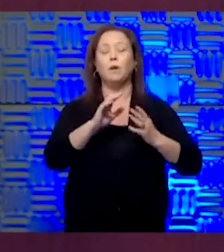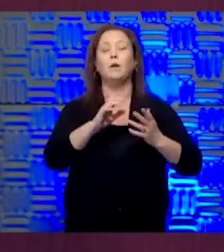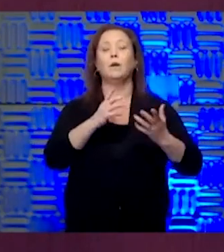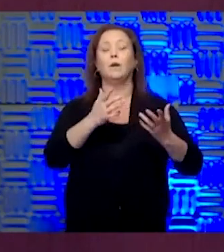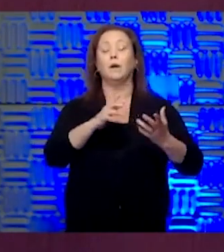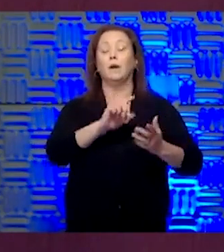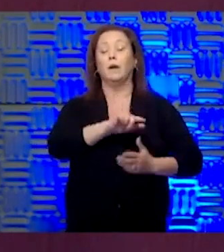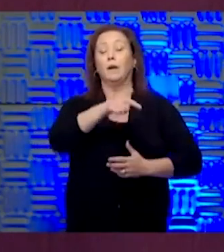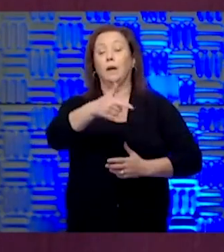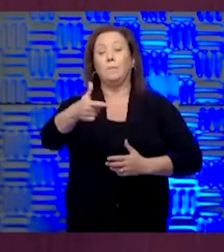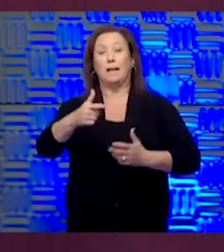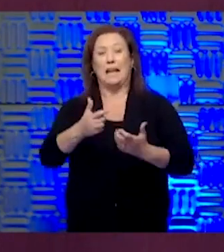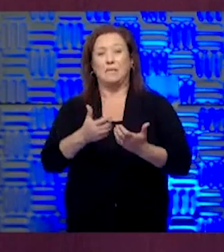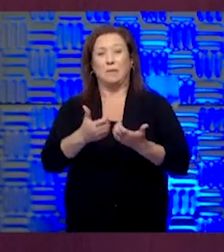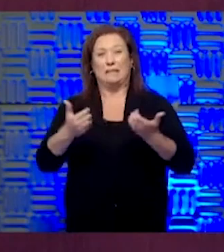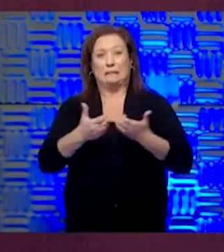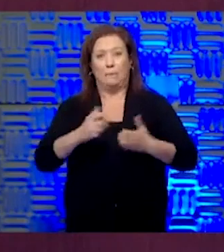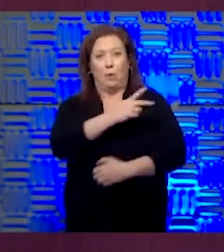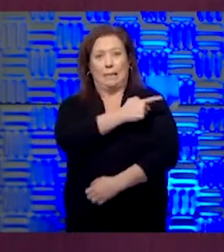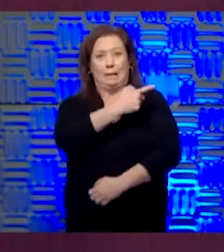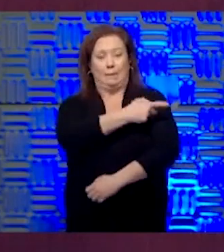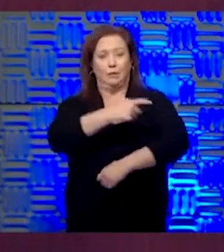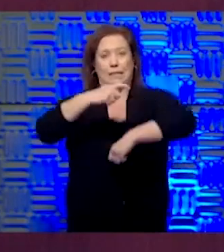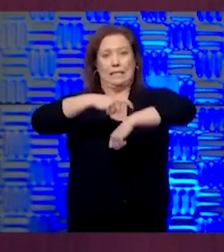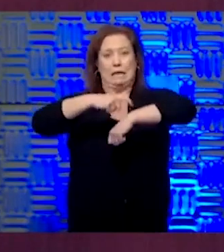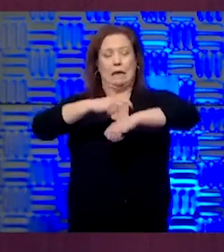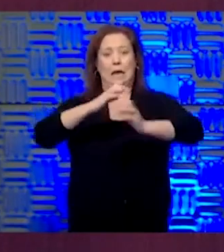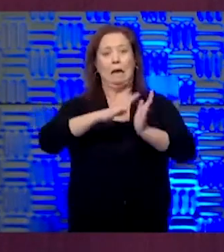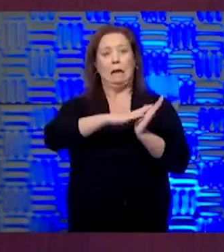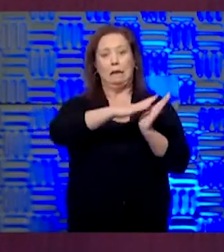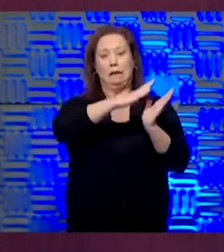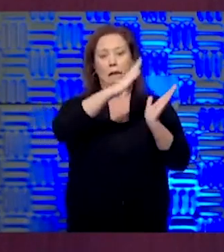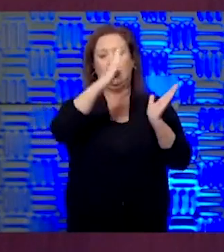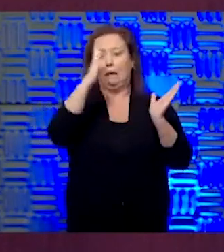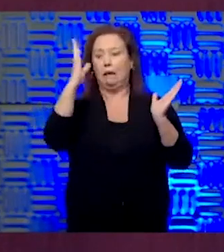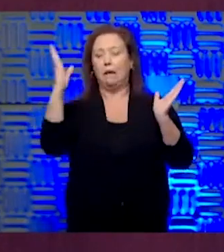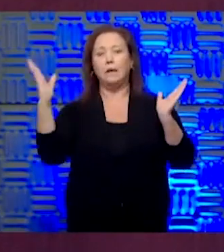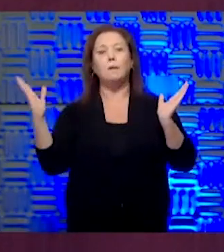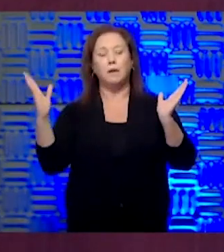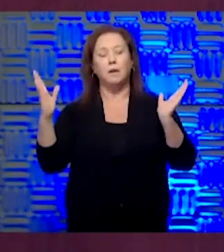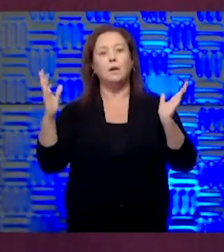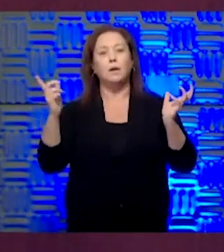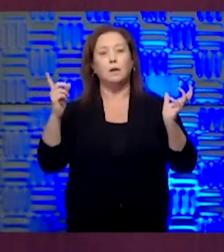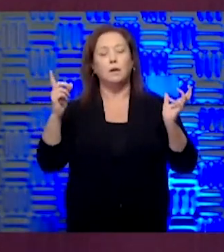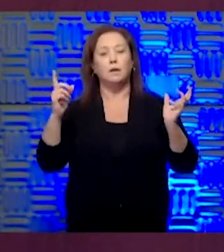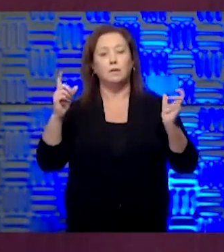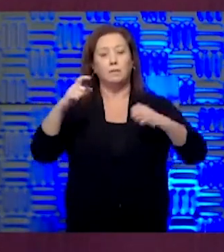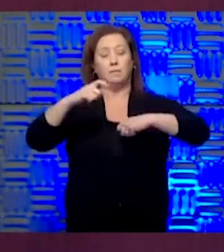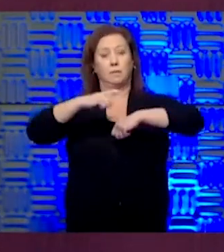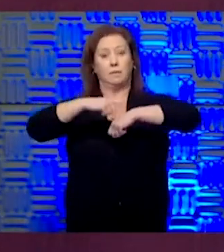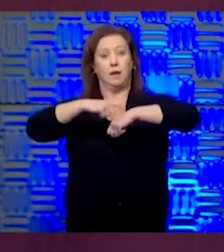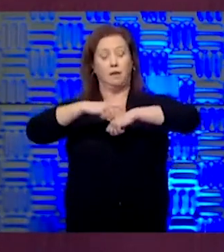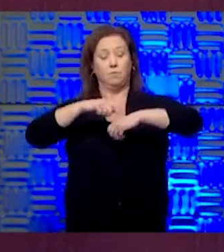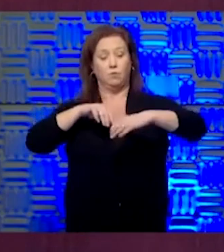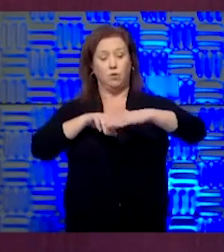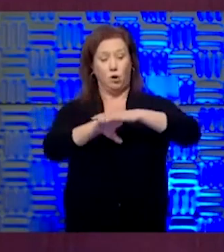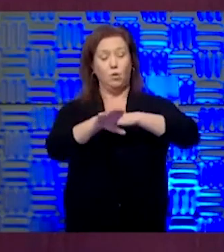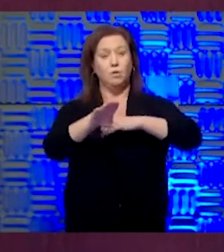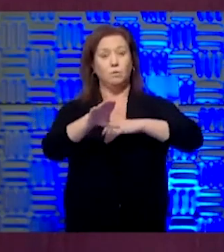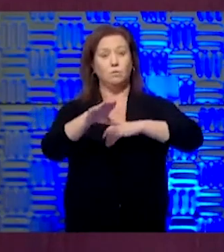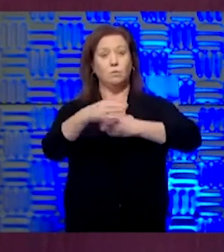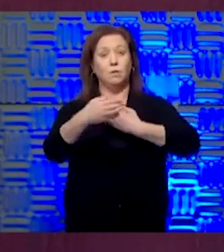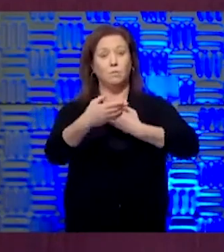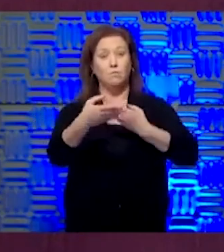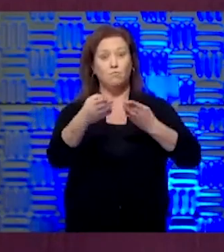process. But by spreading out those patient visits over the course of the day, not only can we directly bring those patients into their exam